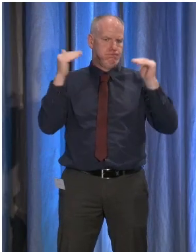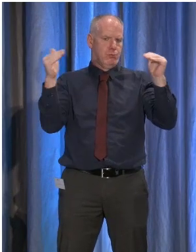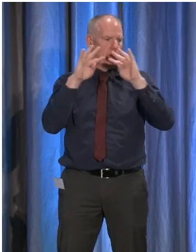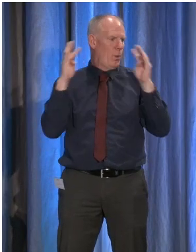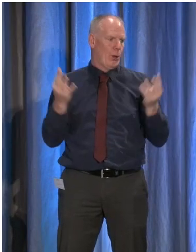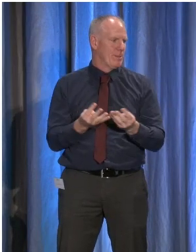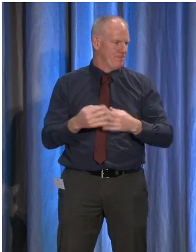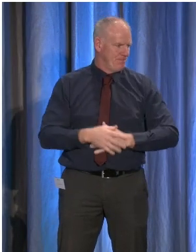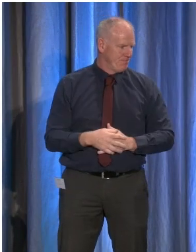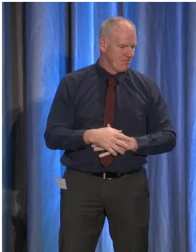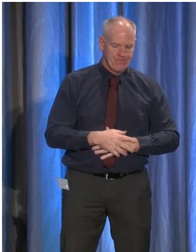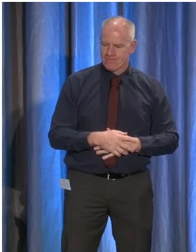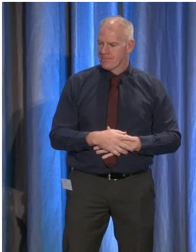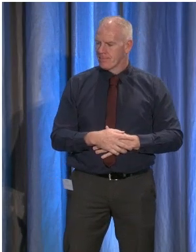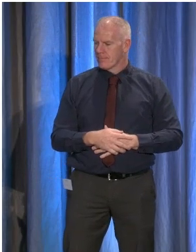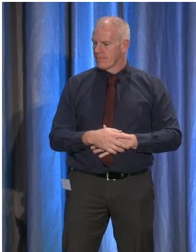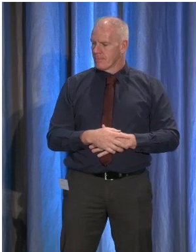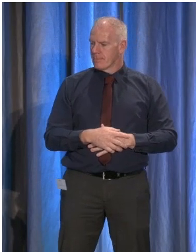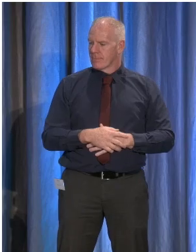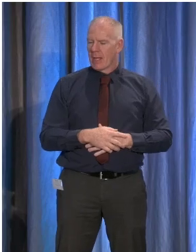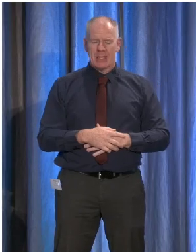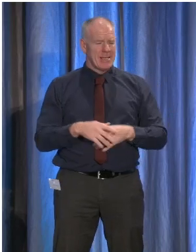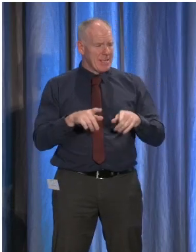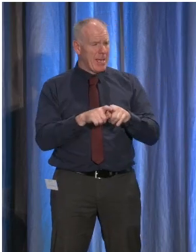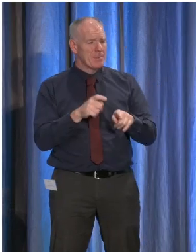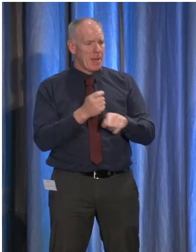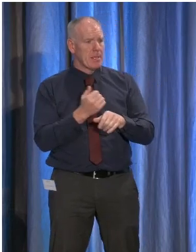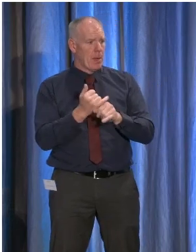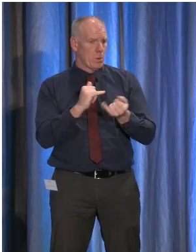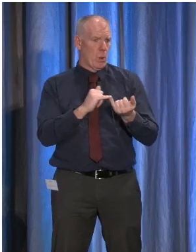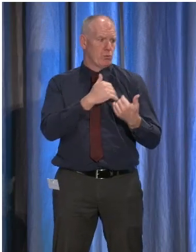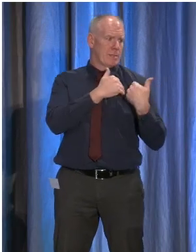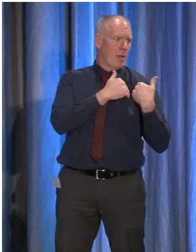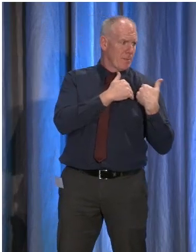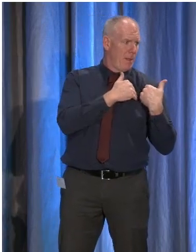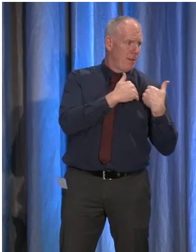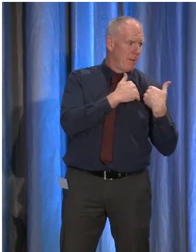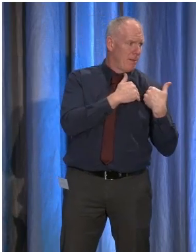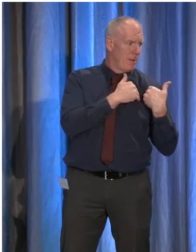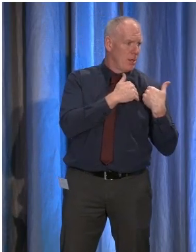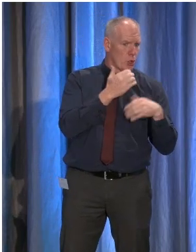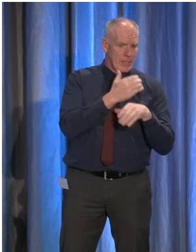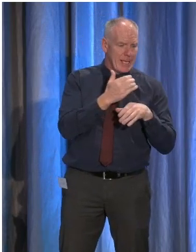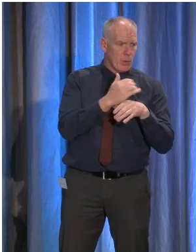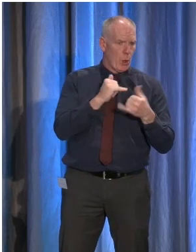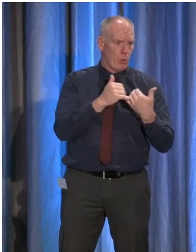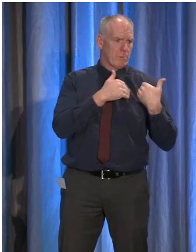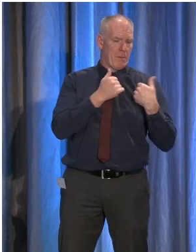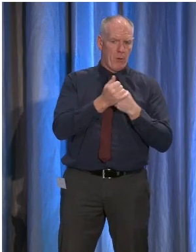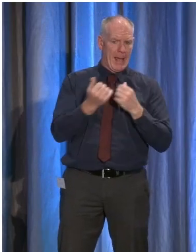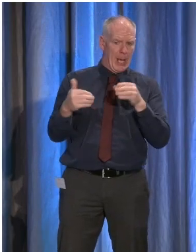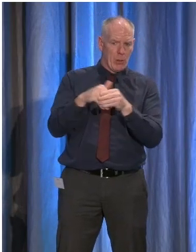this is something to do with a continuum of responsibility, where responsibility for inclusive